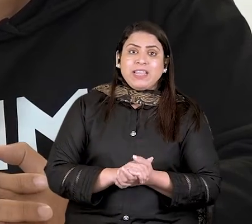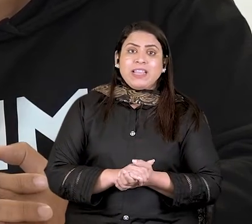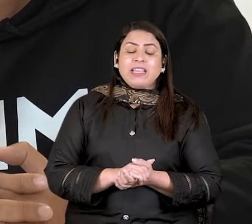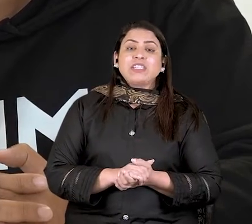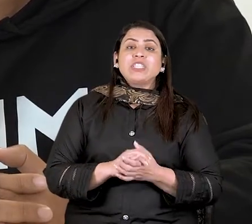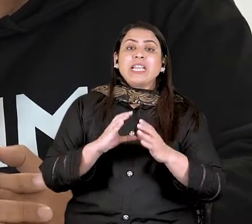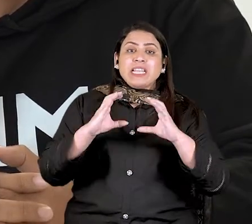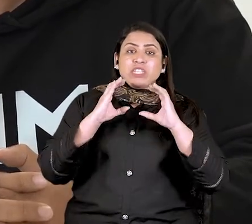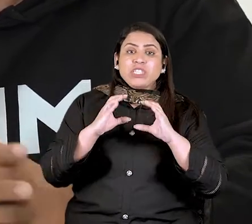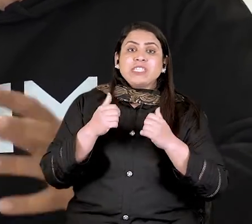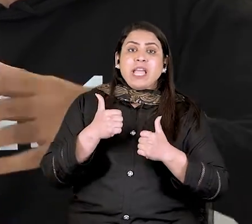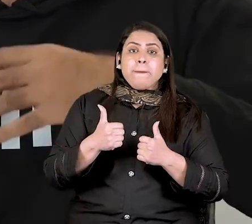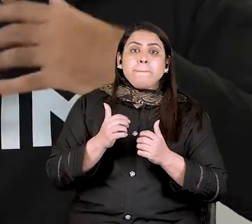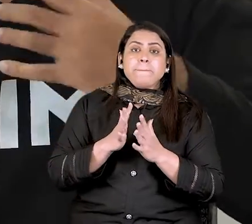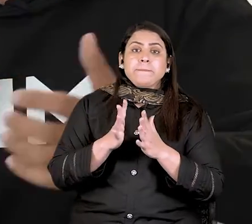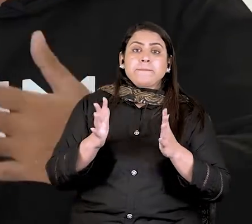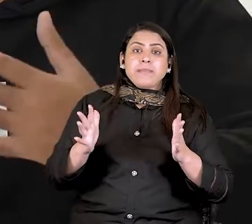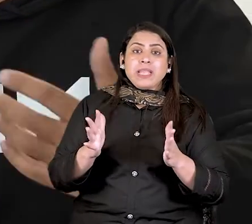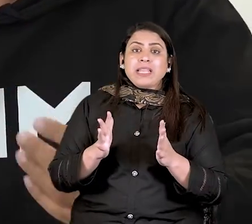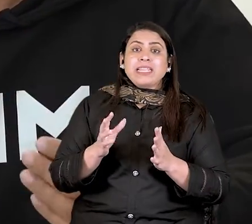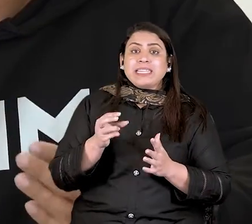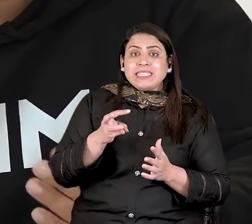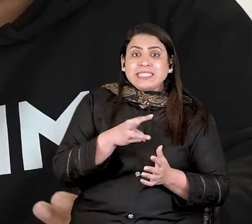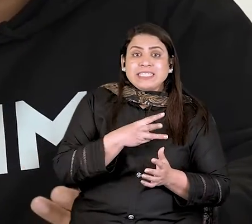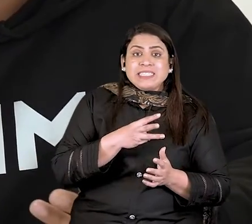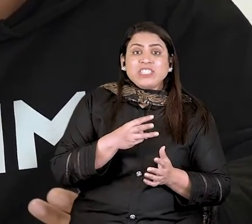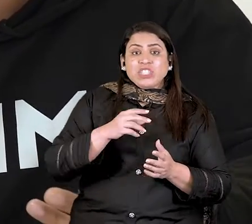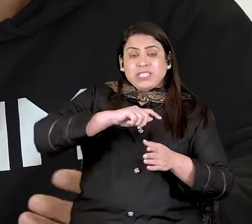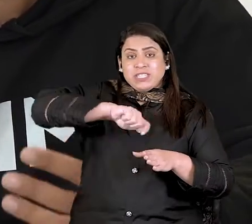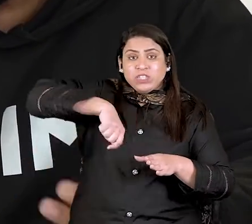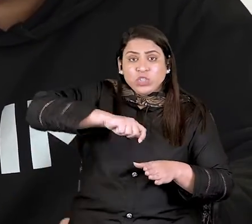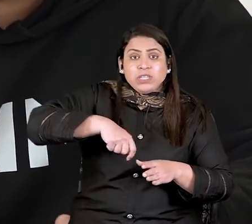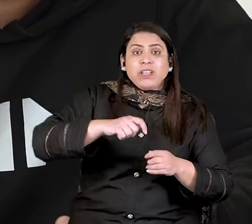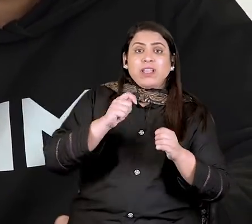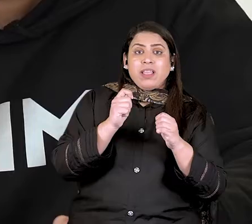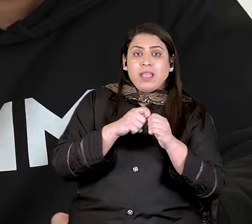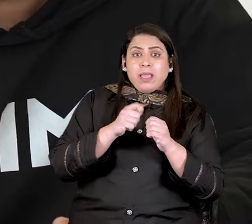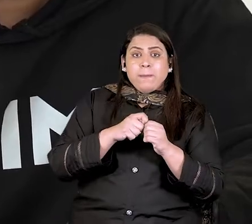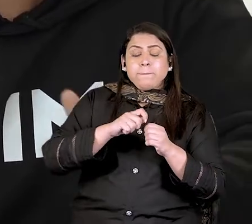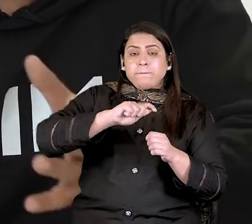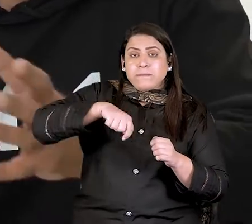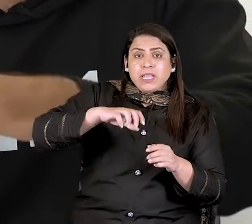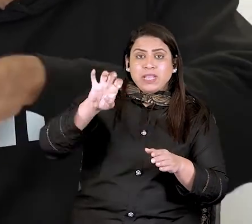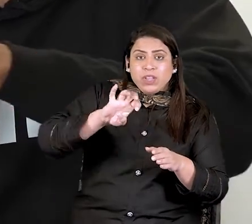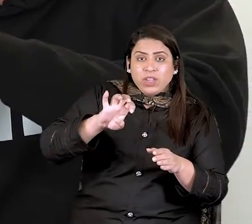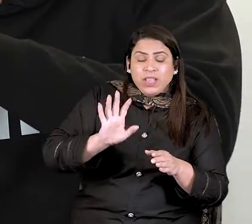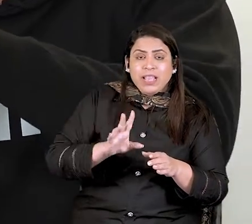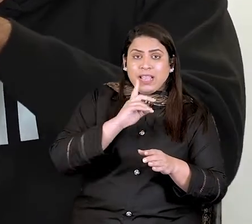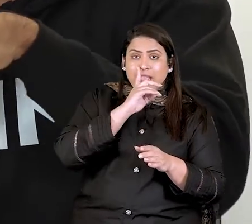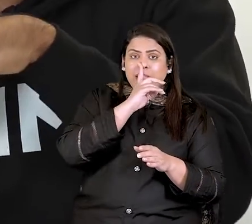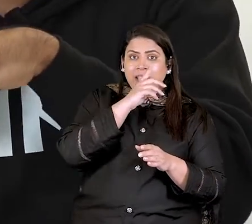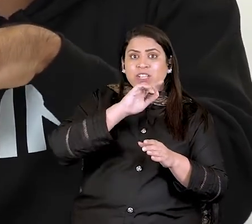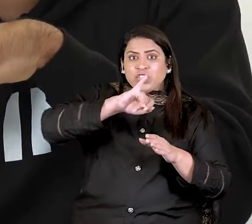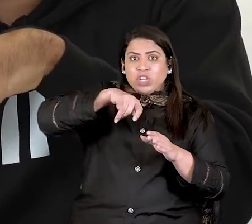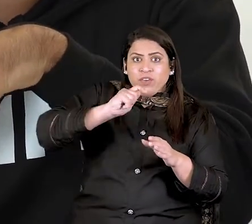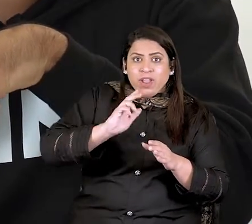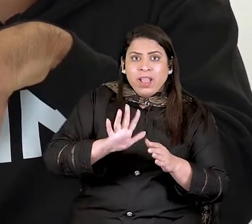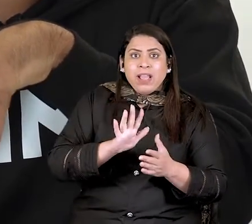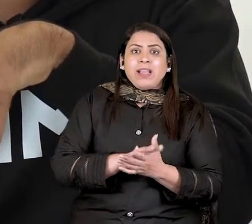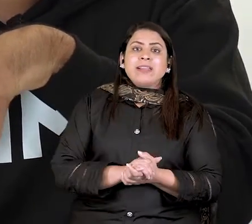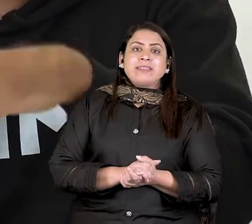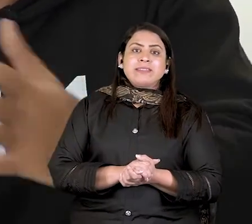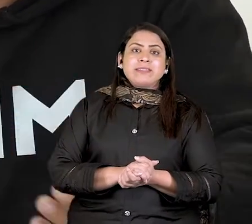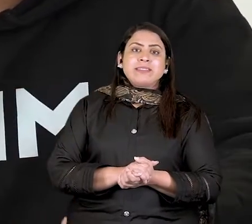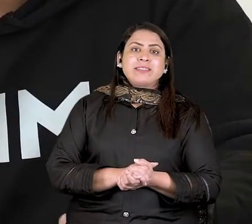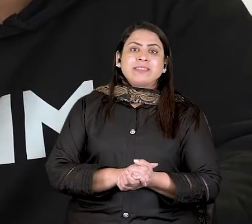We're trying to see his facial expressions to see. I'm very fussy. You know, these I guys, love that about him. these You know, guys- he's our